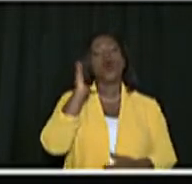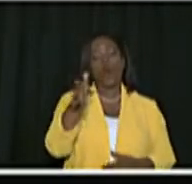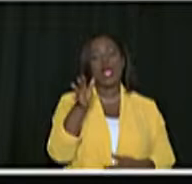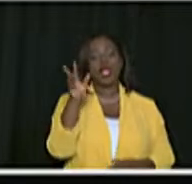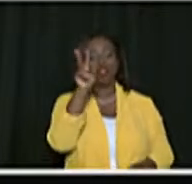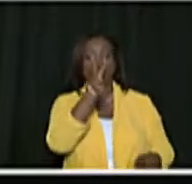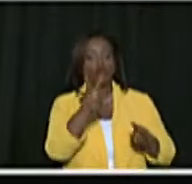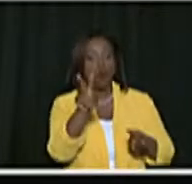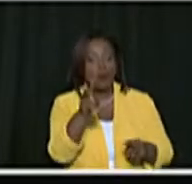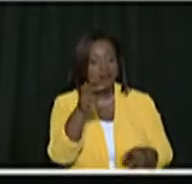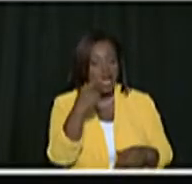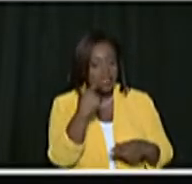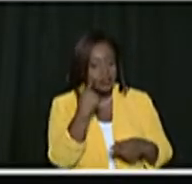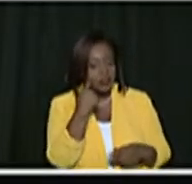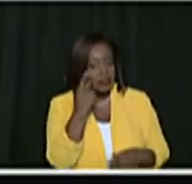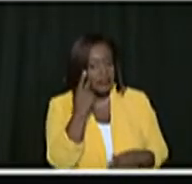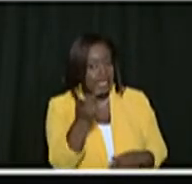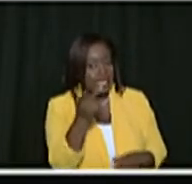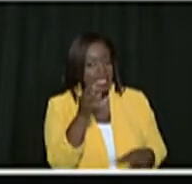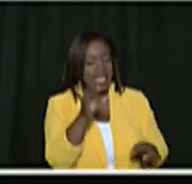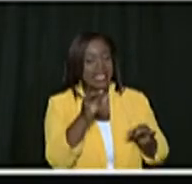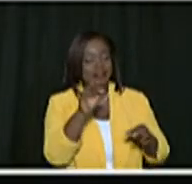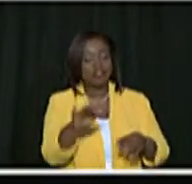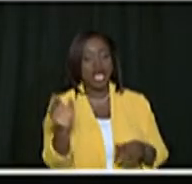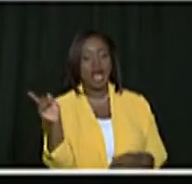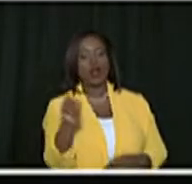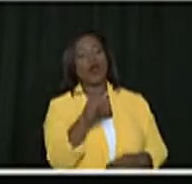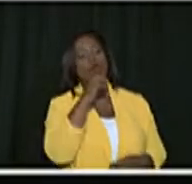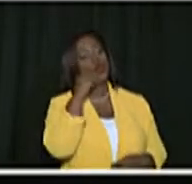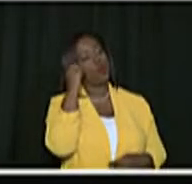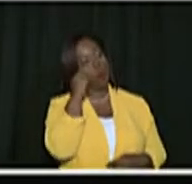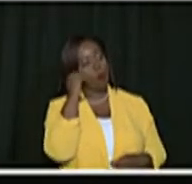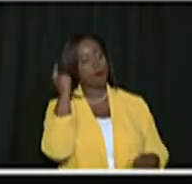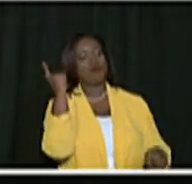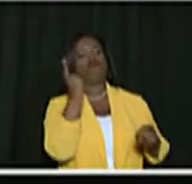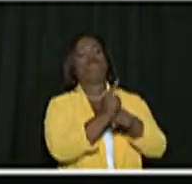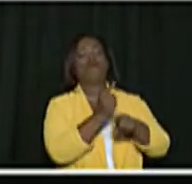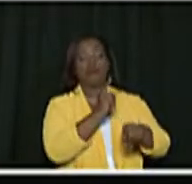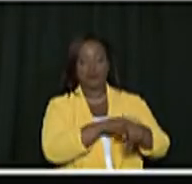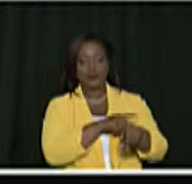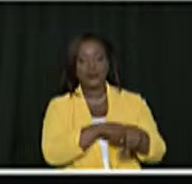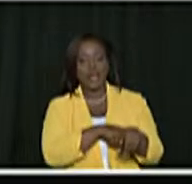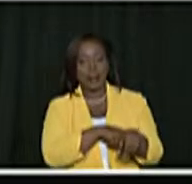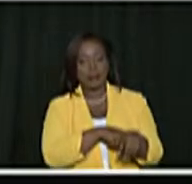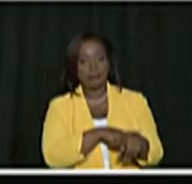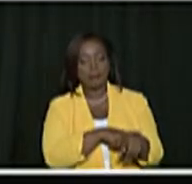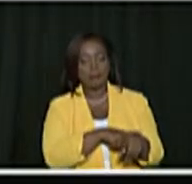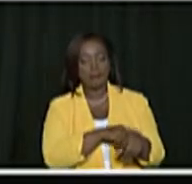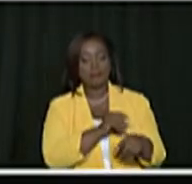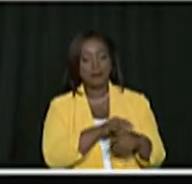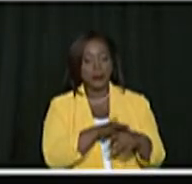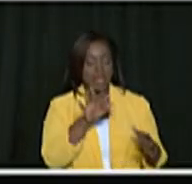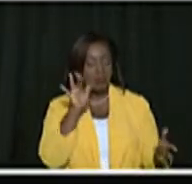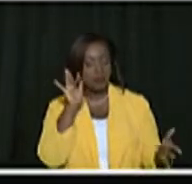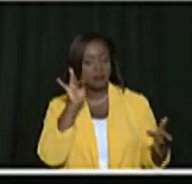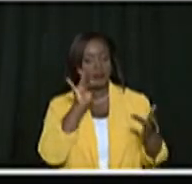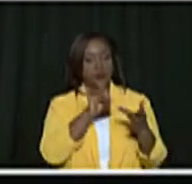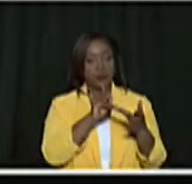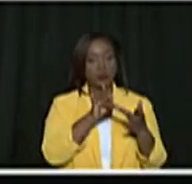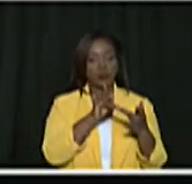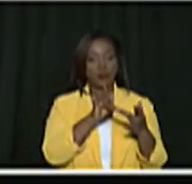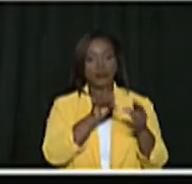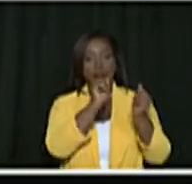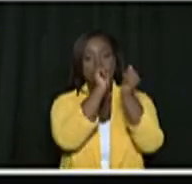media reports coming out of the public defender, we have been in touch with the correctional services. We